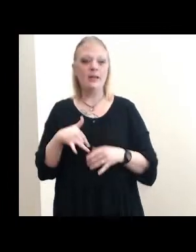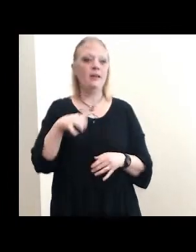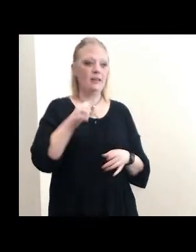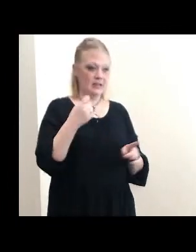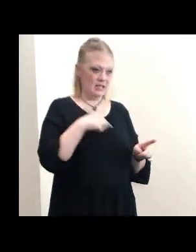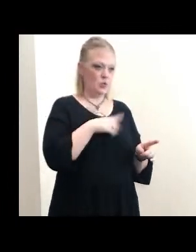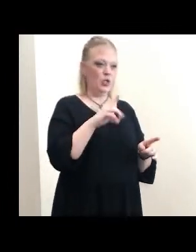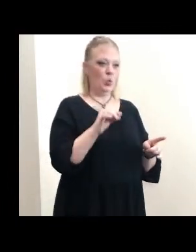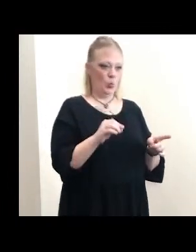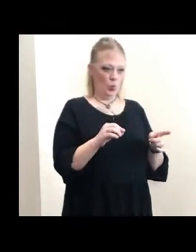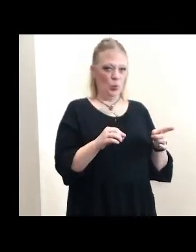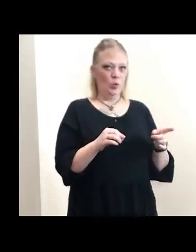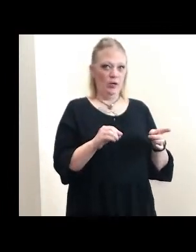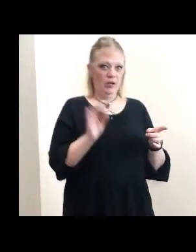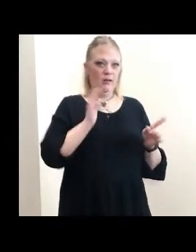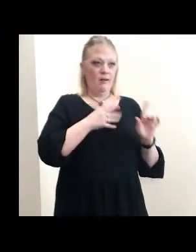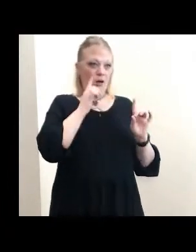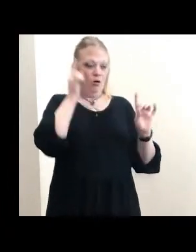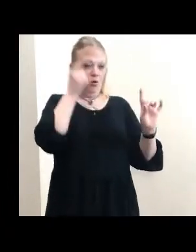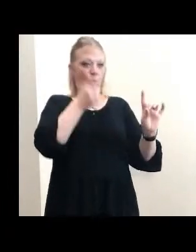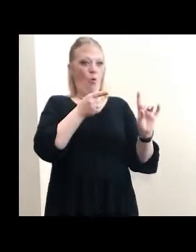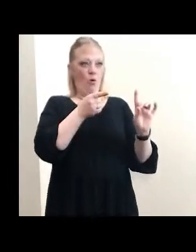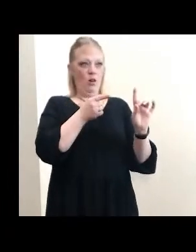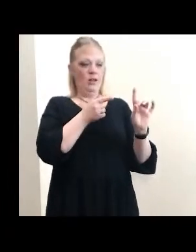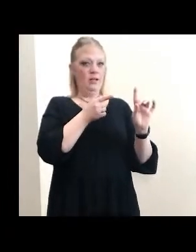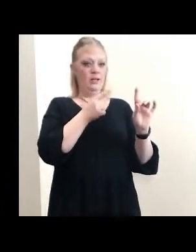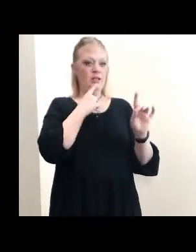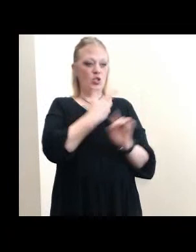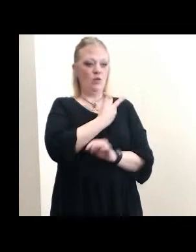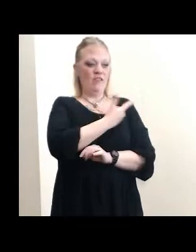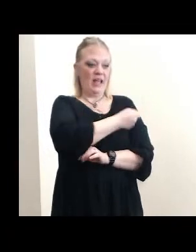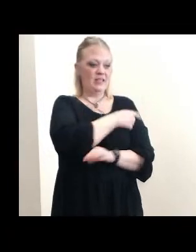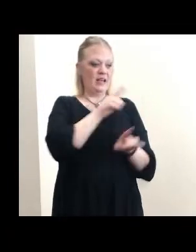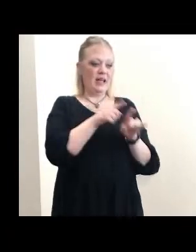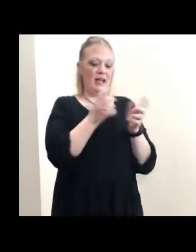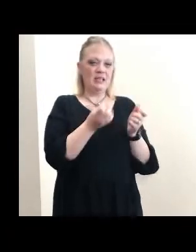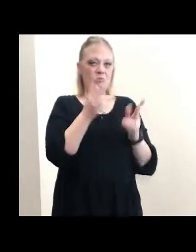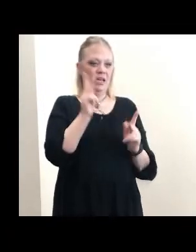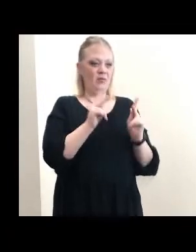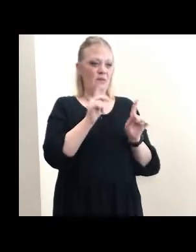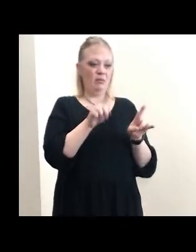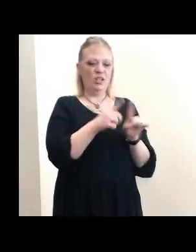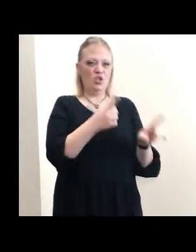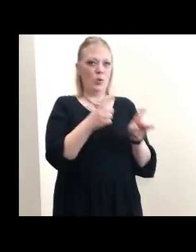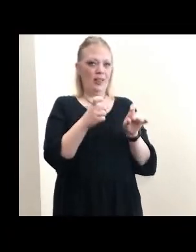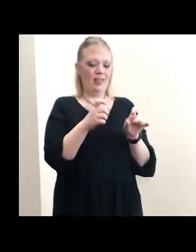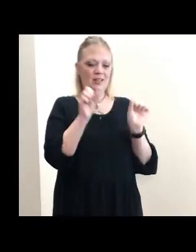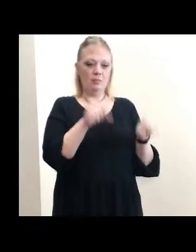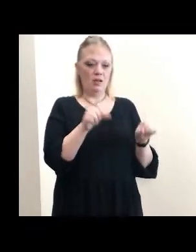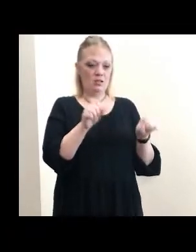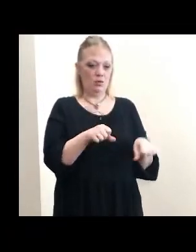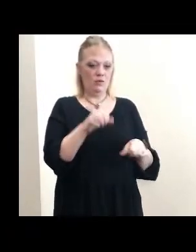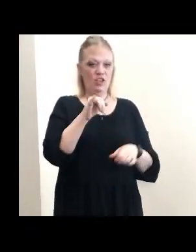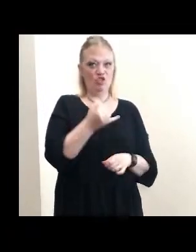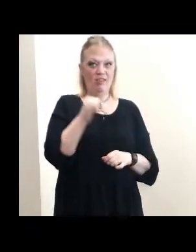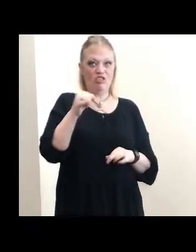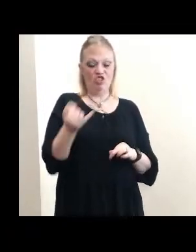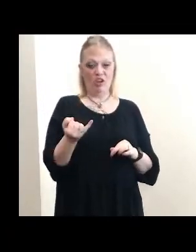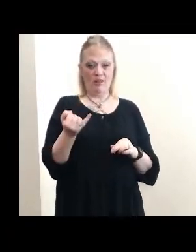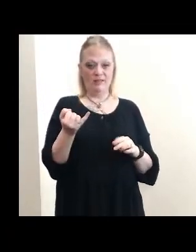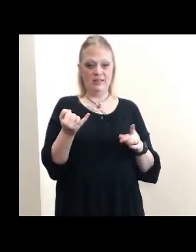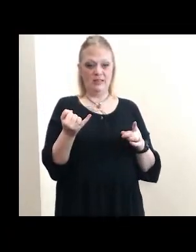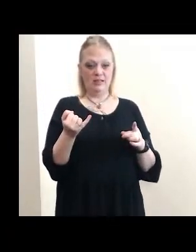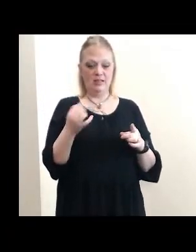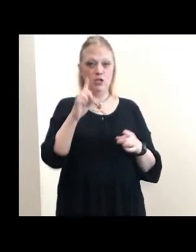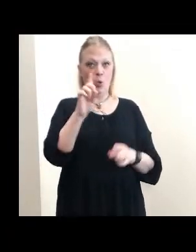we do. Our goal is to vaccinate as many people as quickly as possible. The Johnson & Johnson, of course,